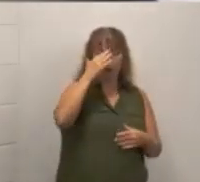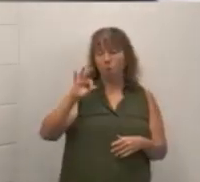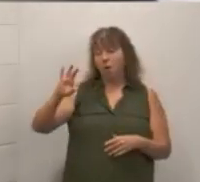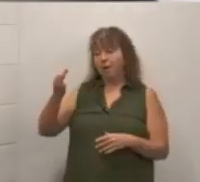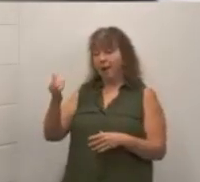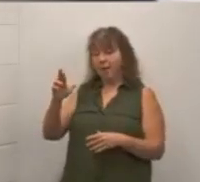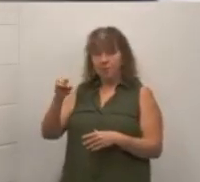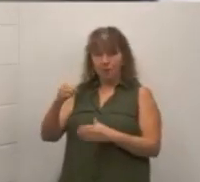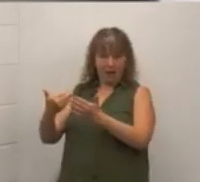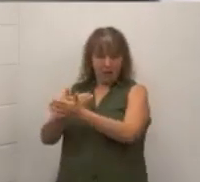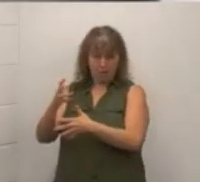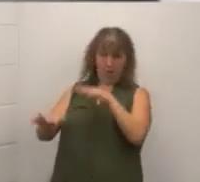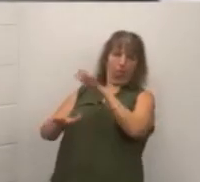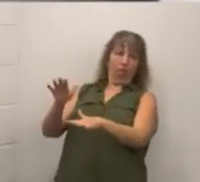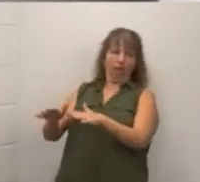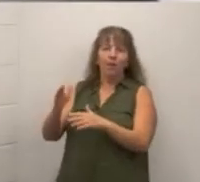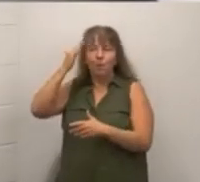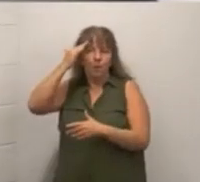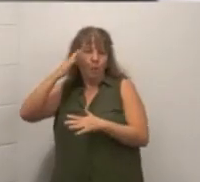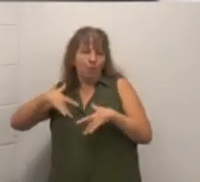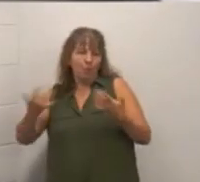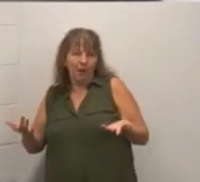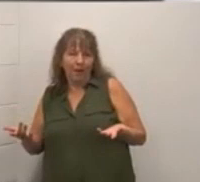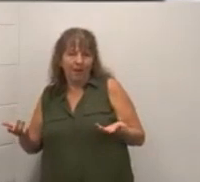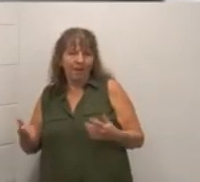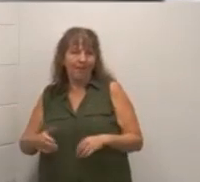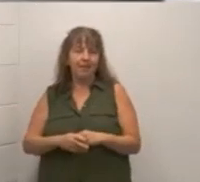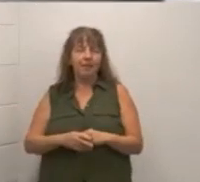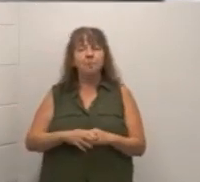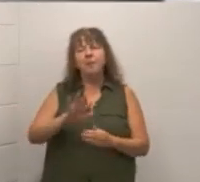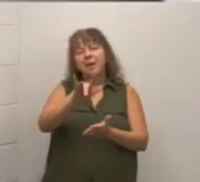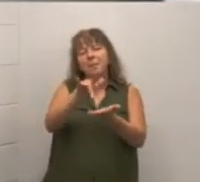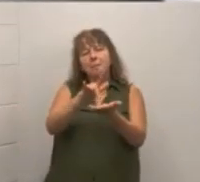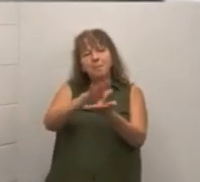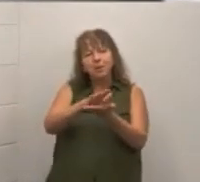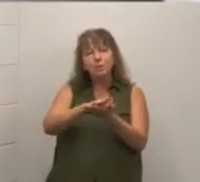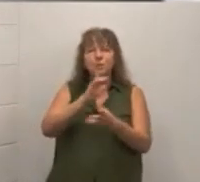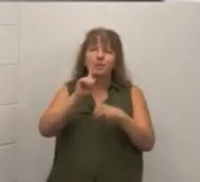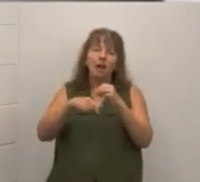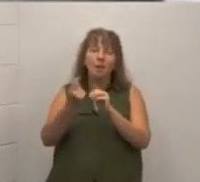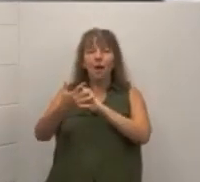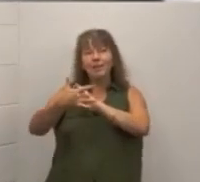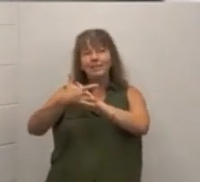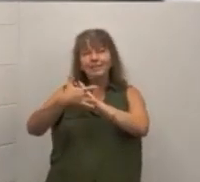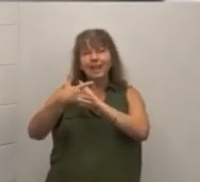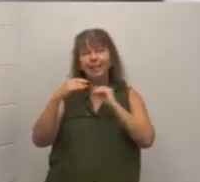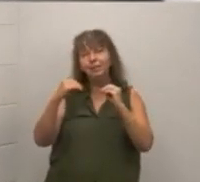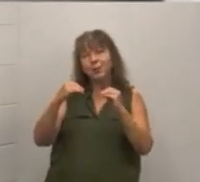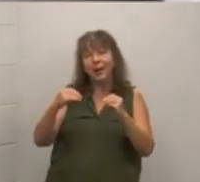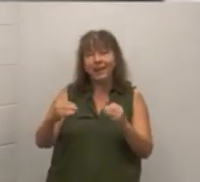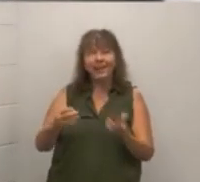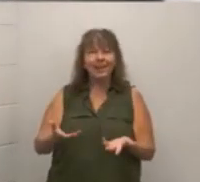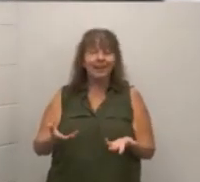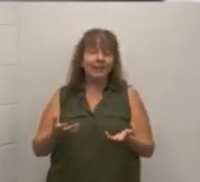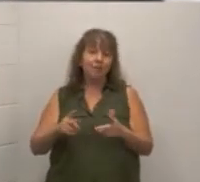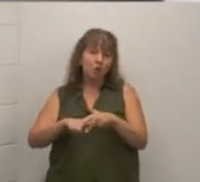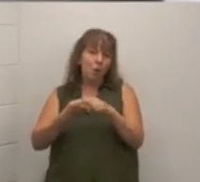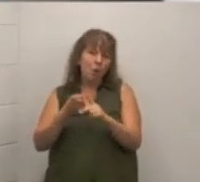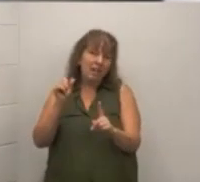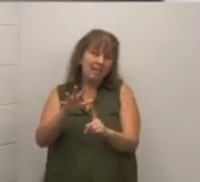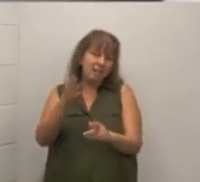building. I know at the middle schools they're talking about a little bit of a tech training experience as part of that orientation as